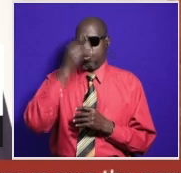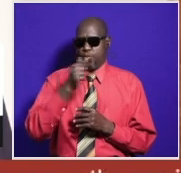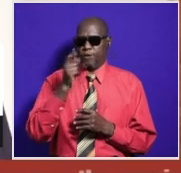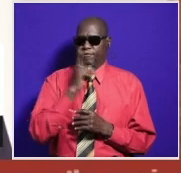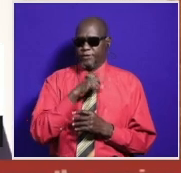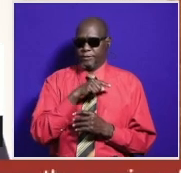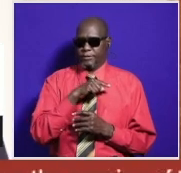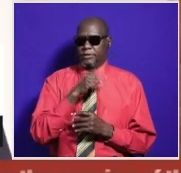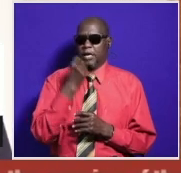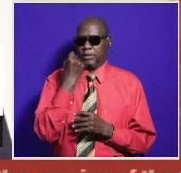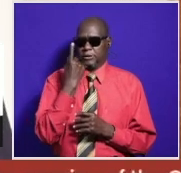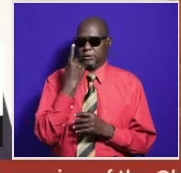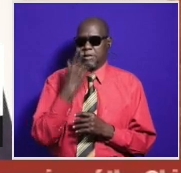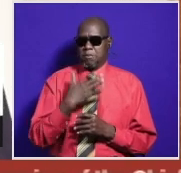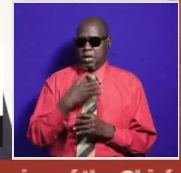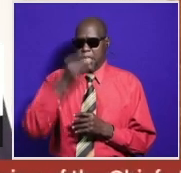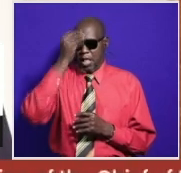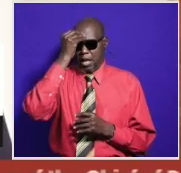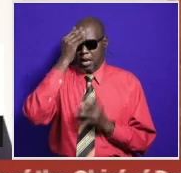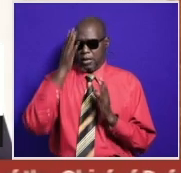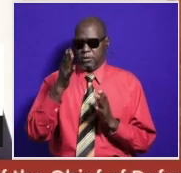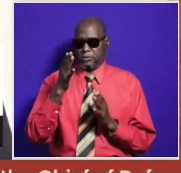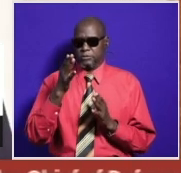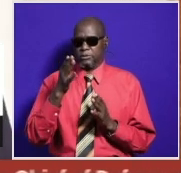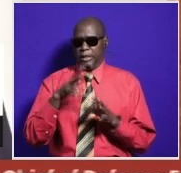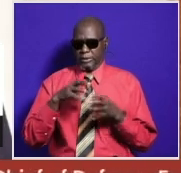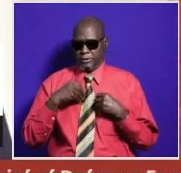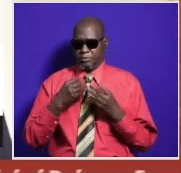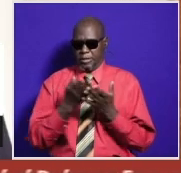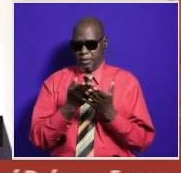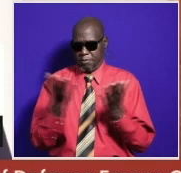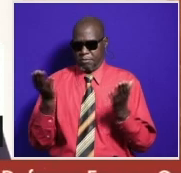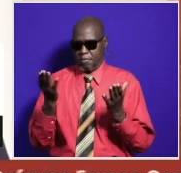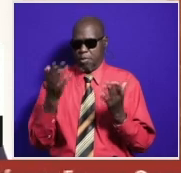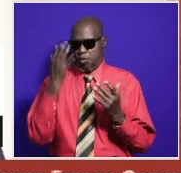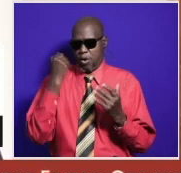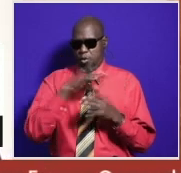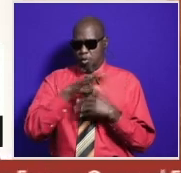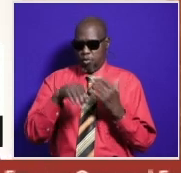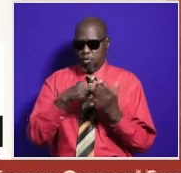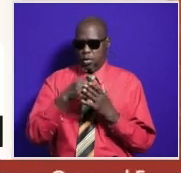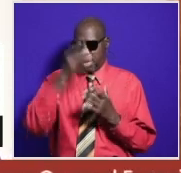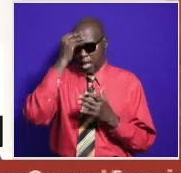to understand my learners and take them the way they are, because all learners and all children are different.